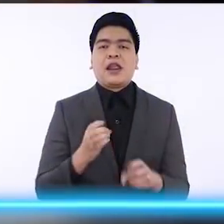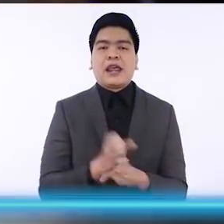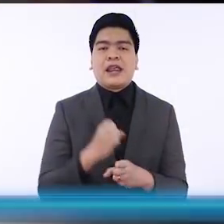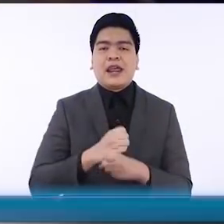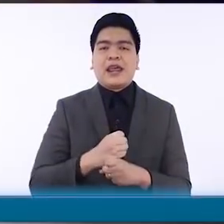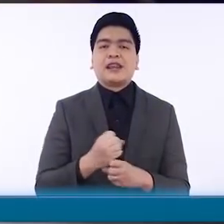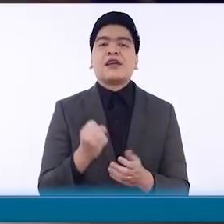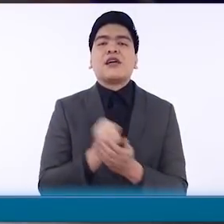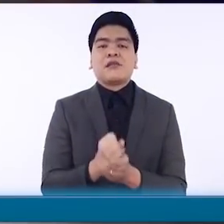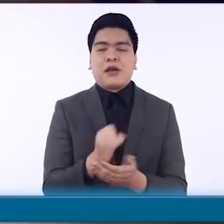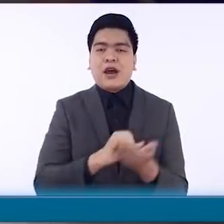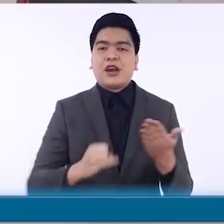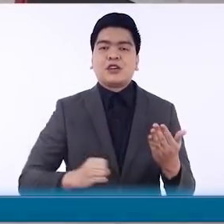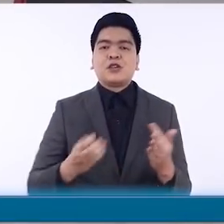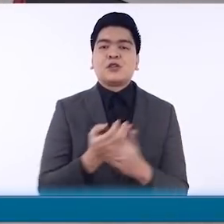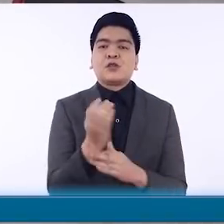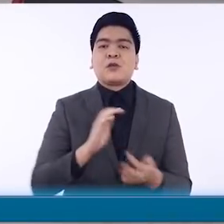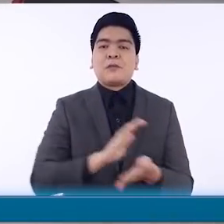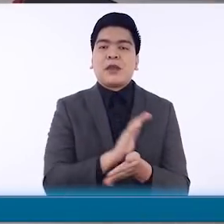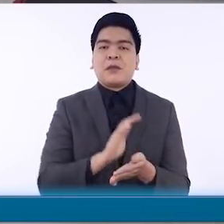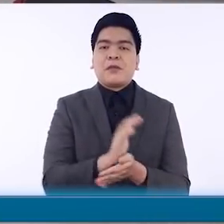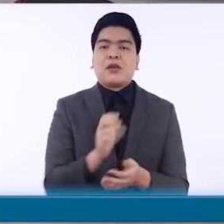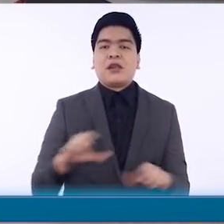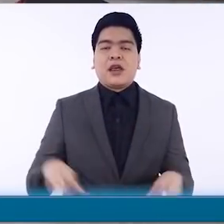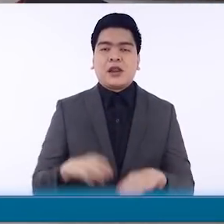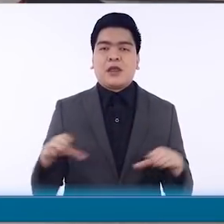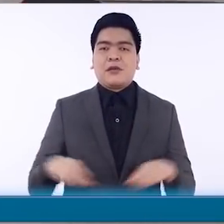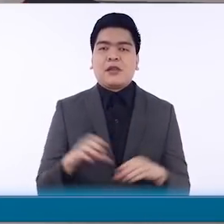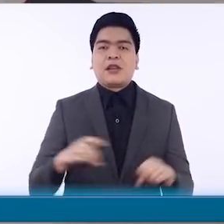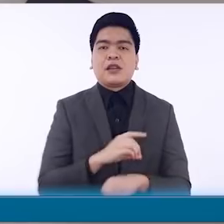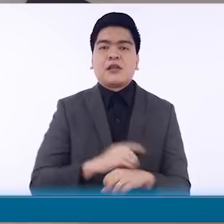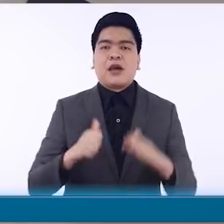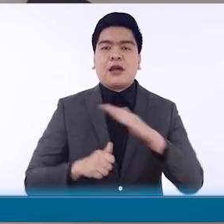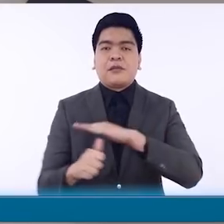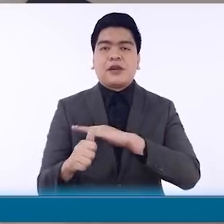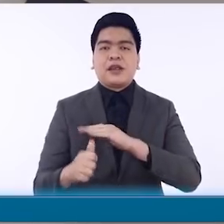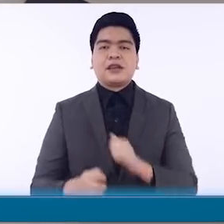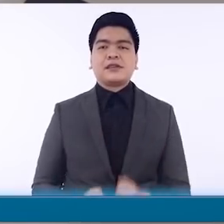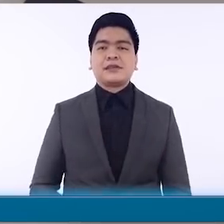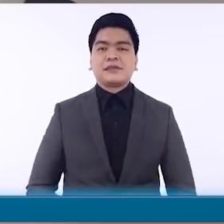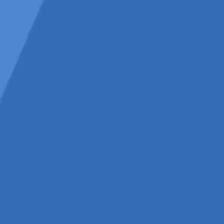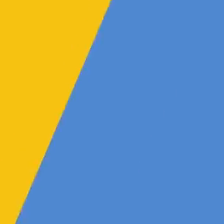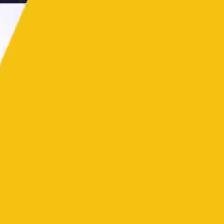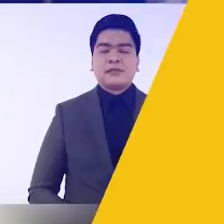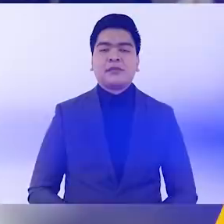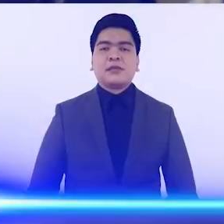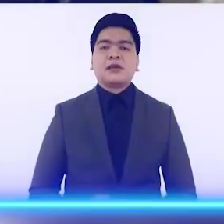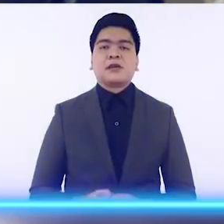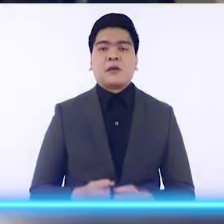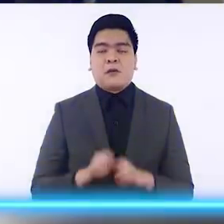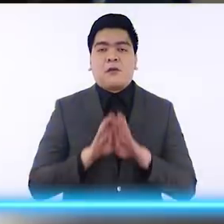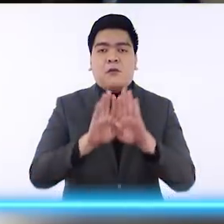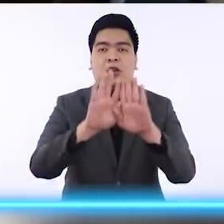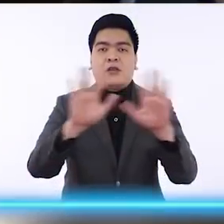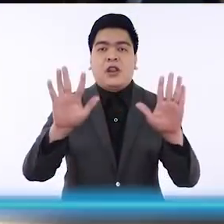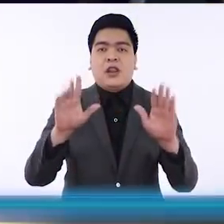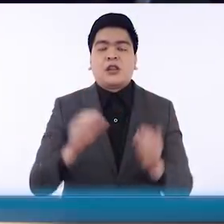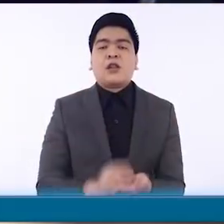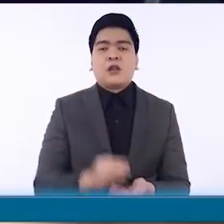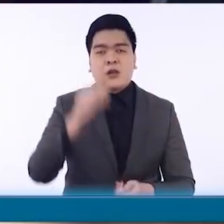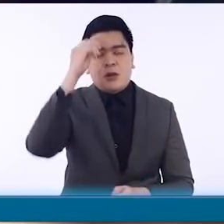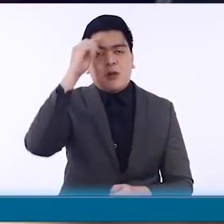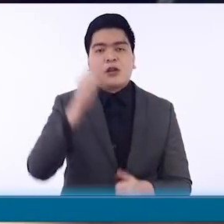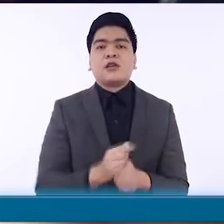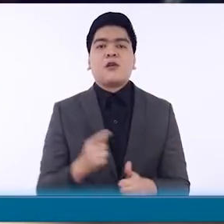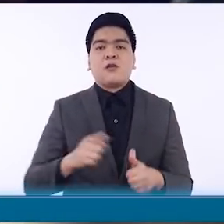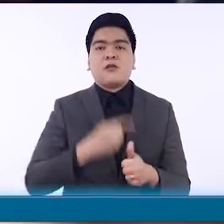members create works of art through a paper mosaic activity in the district of Abra. Some frontliners